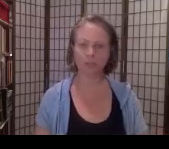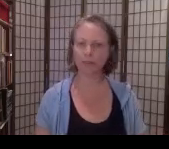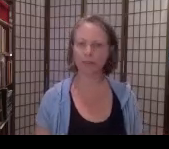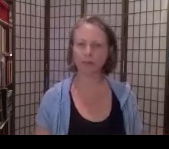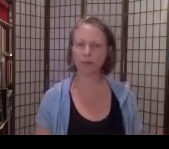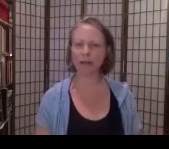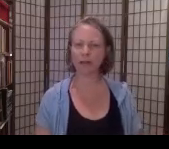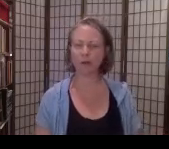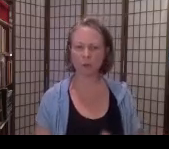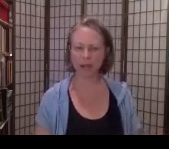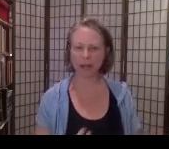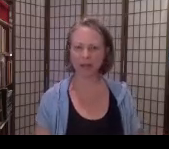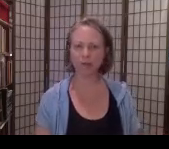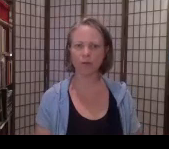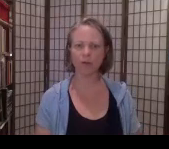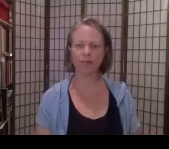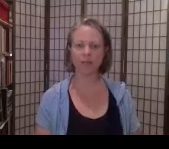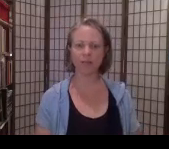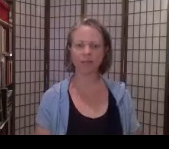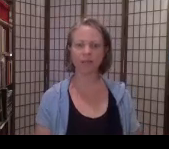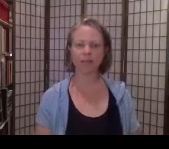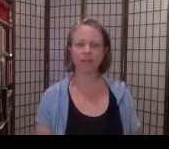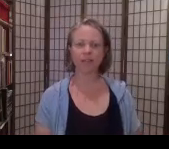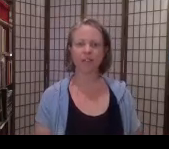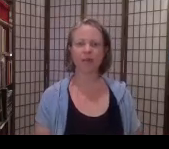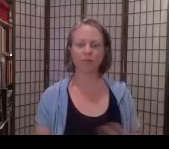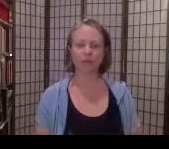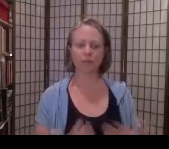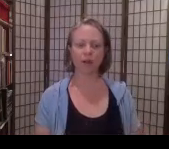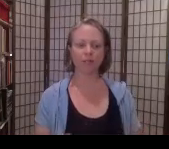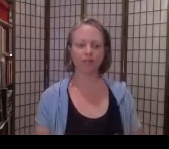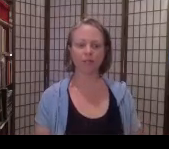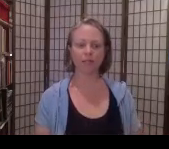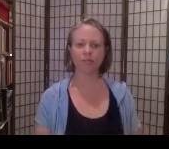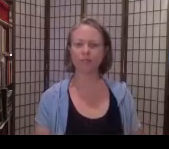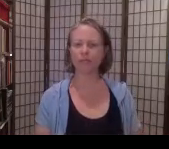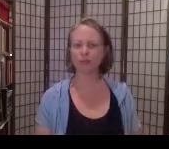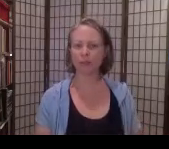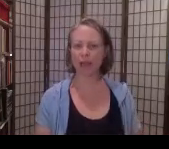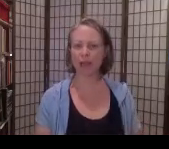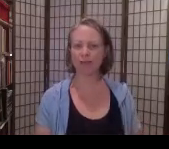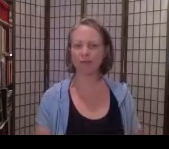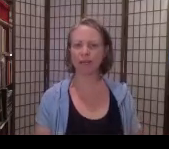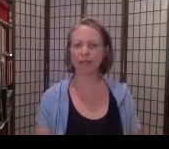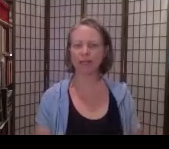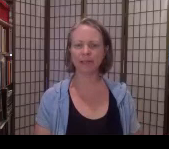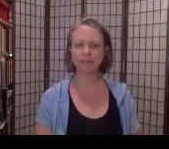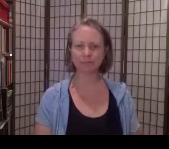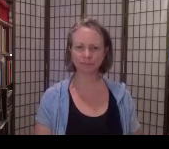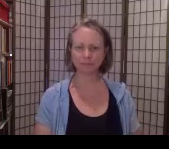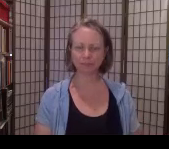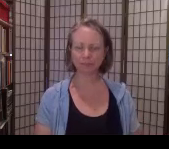more spiritually aware, or have done, you know, have really walked on a spiritual path of